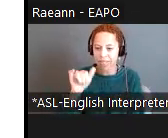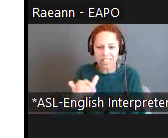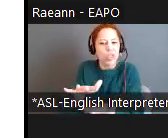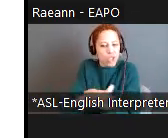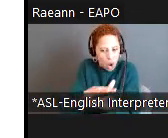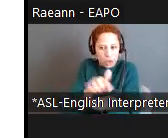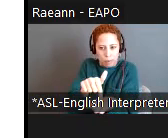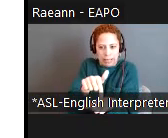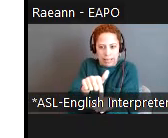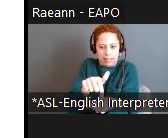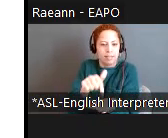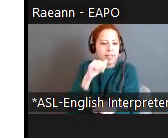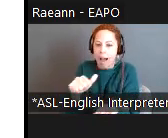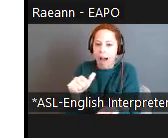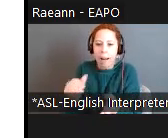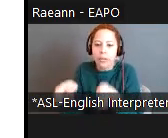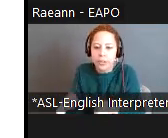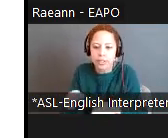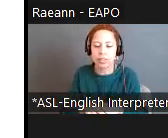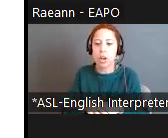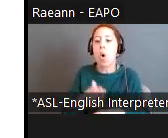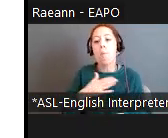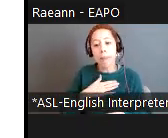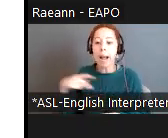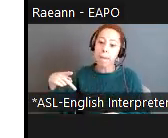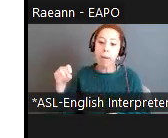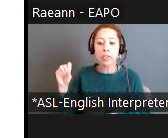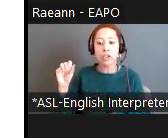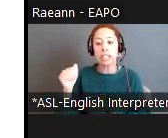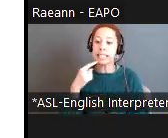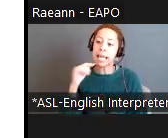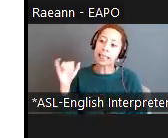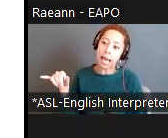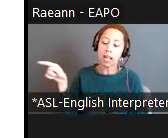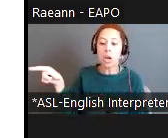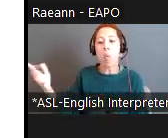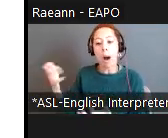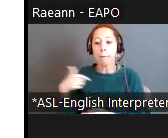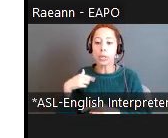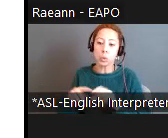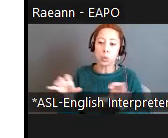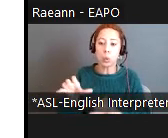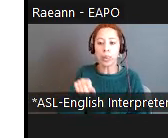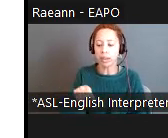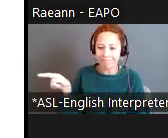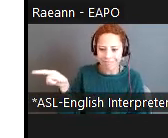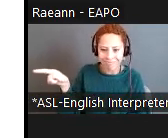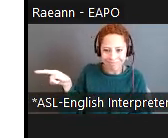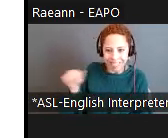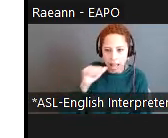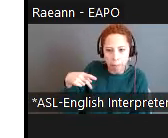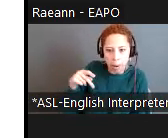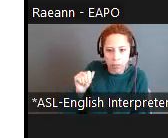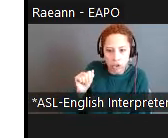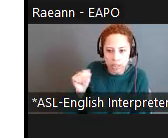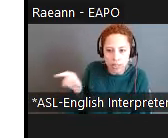hear over and over again people saying, well, my power of attorney said this, and my power of attorney wants me to do that. They are not the power of attorney.